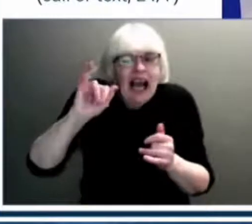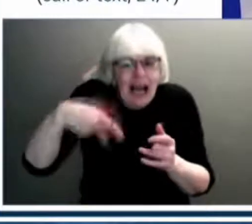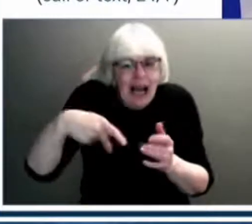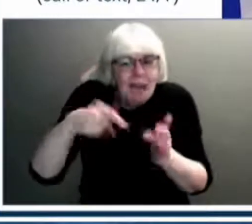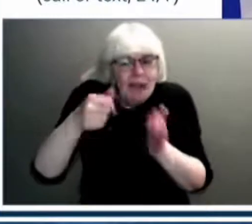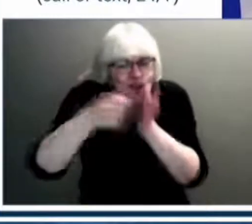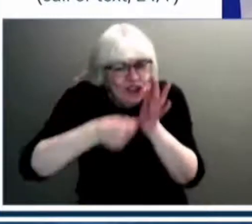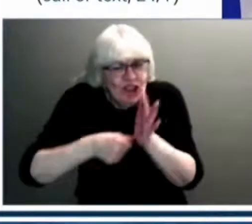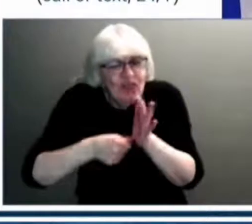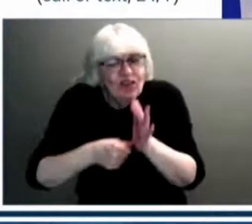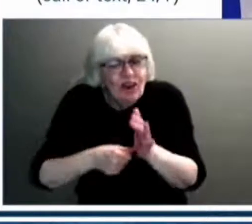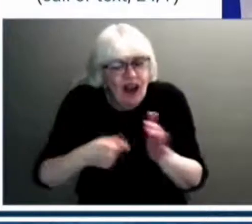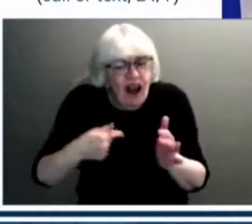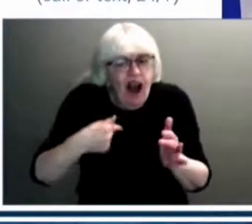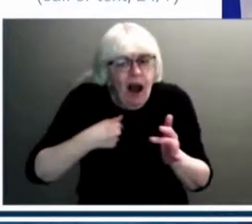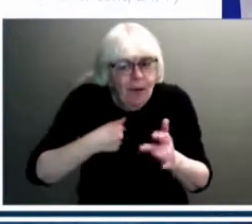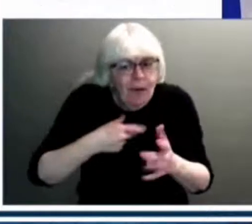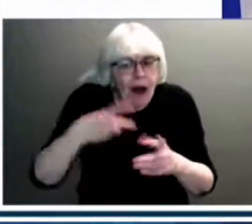We've been